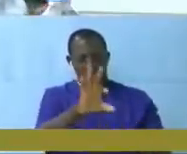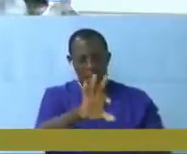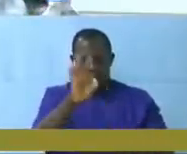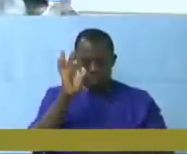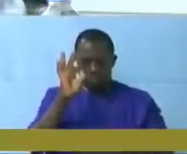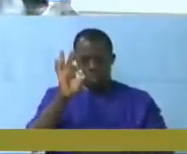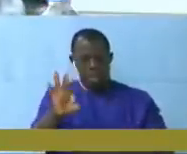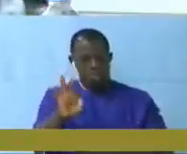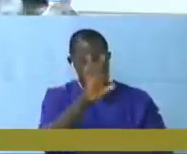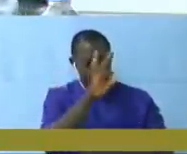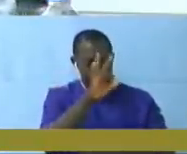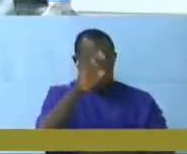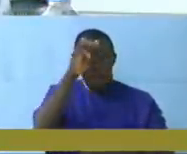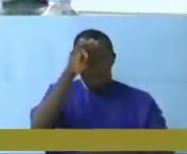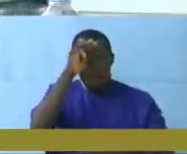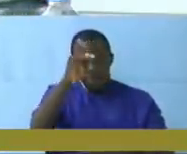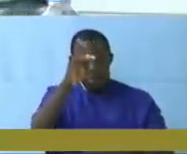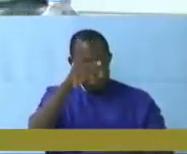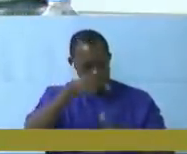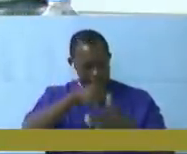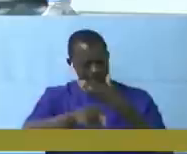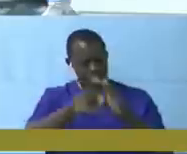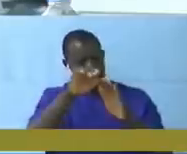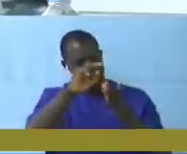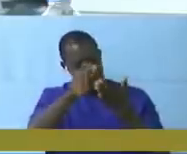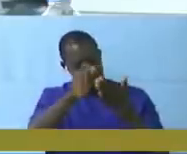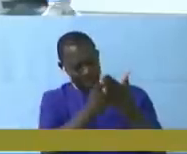of ministers in the draft,